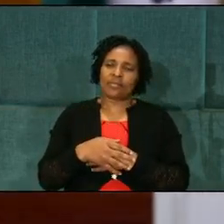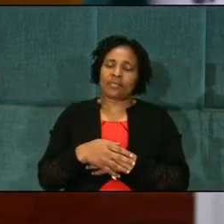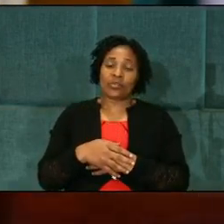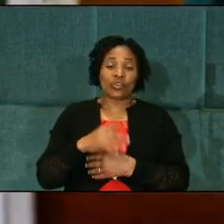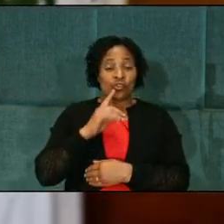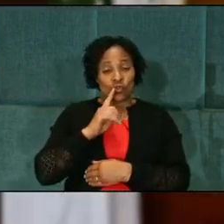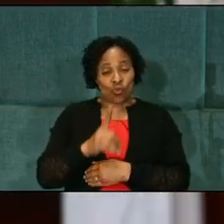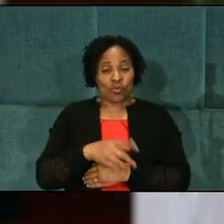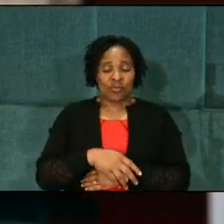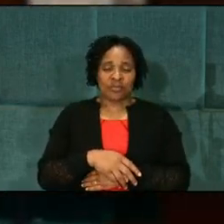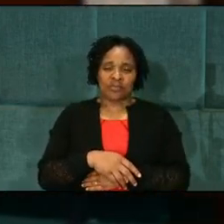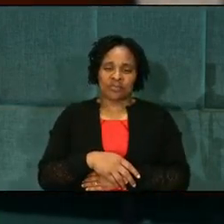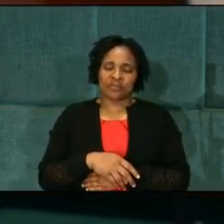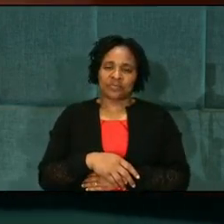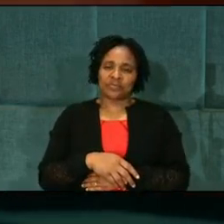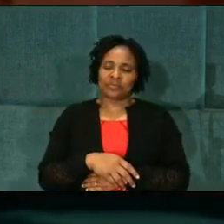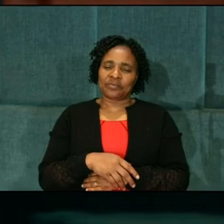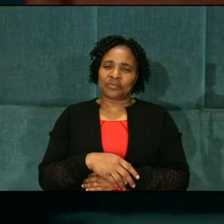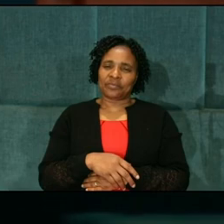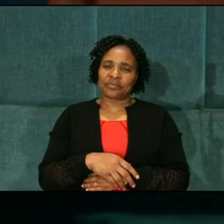And so